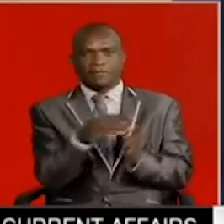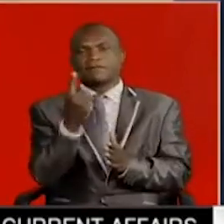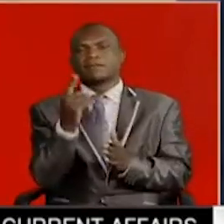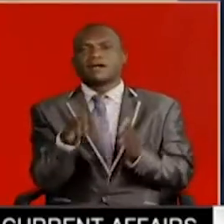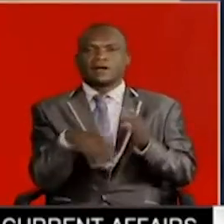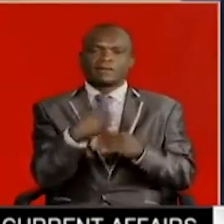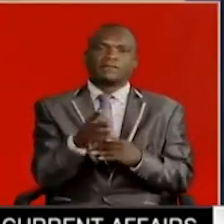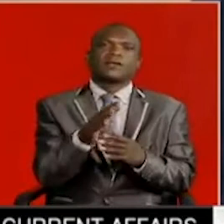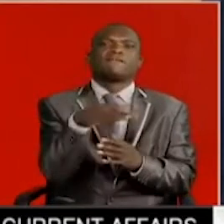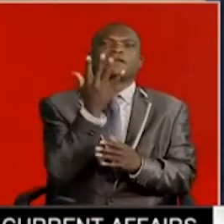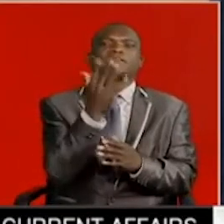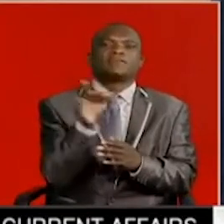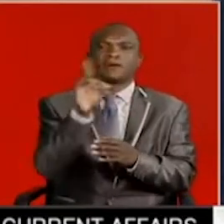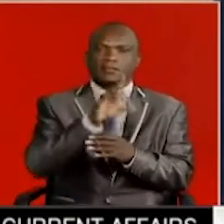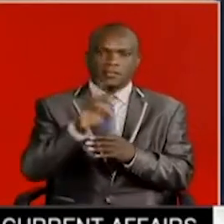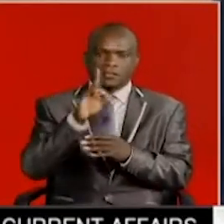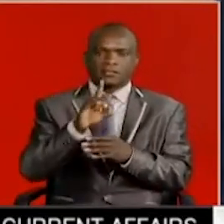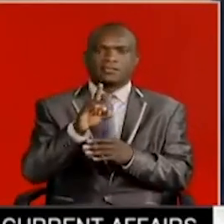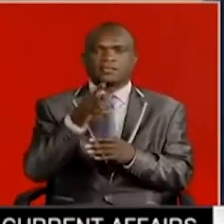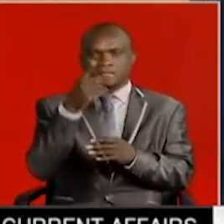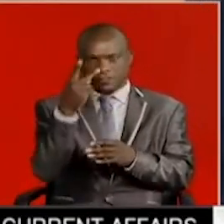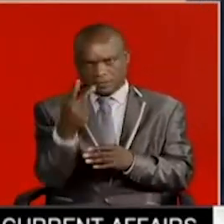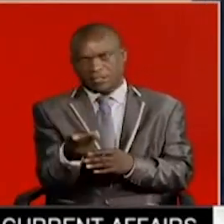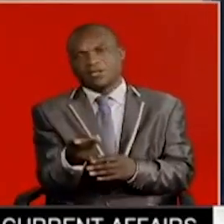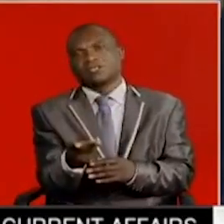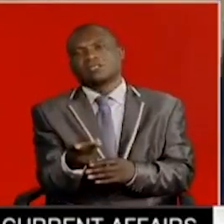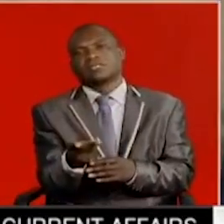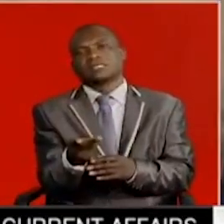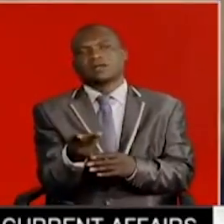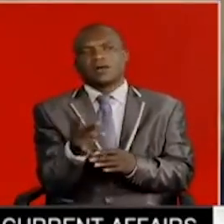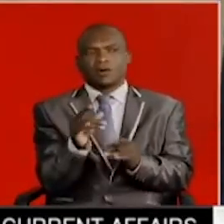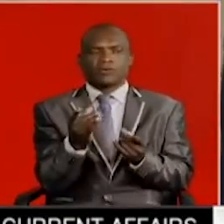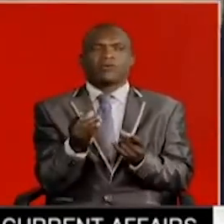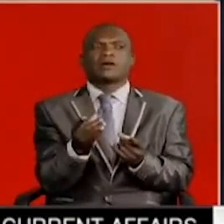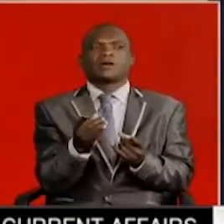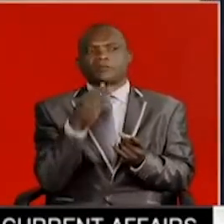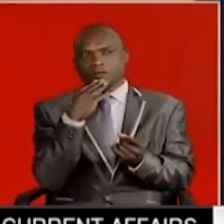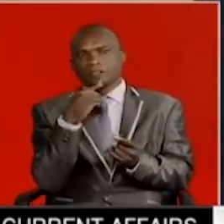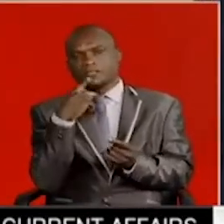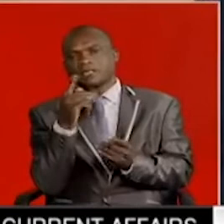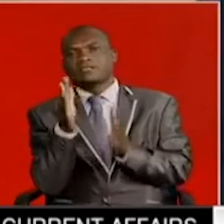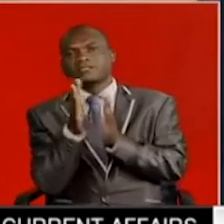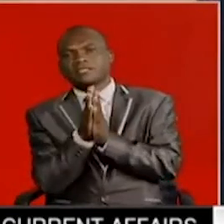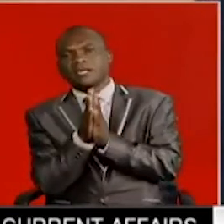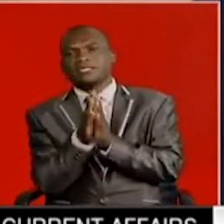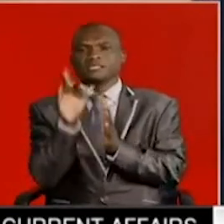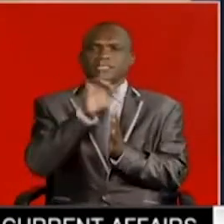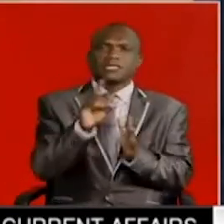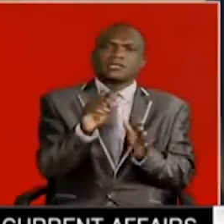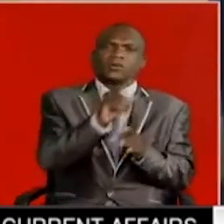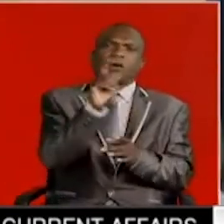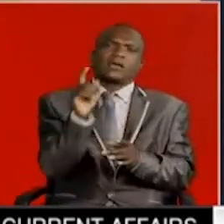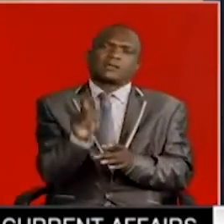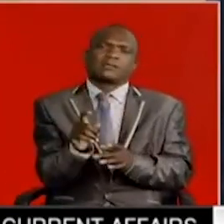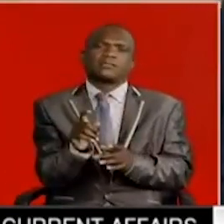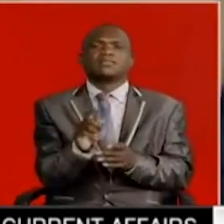5 days in the second round. And you ask, why we said 10 days in the first round?